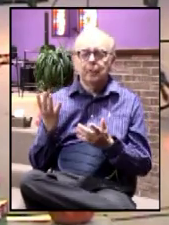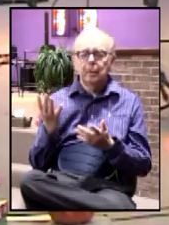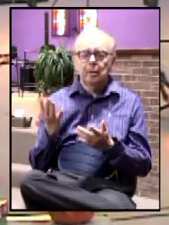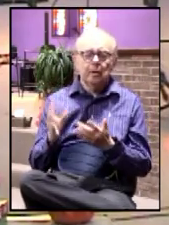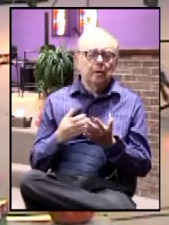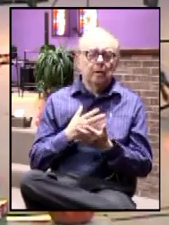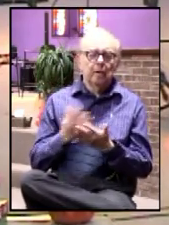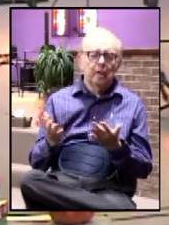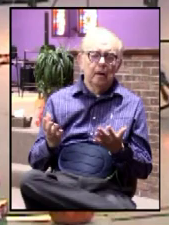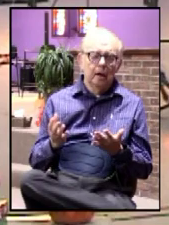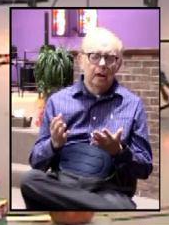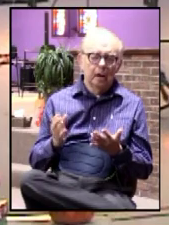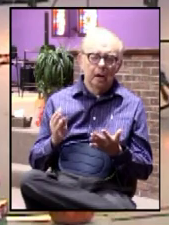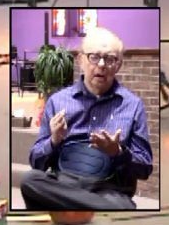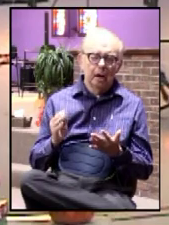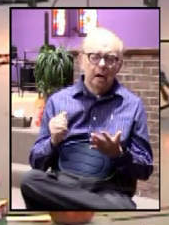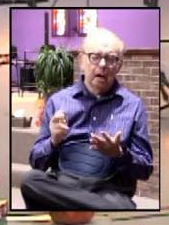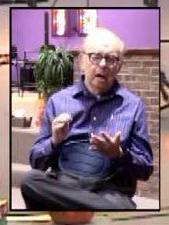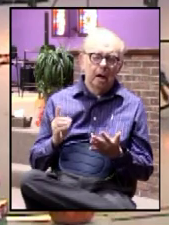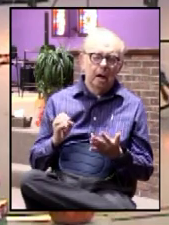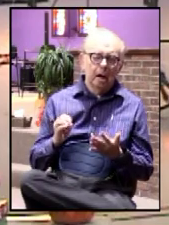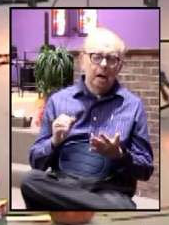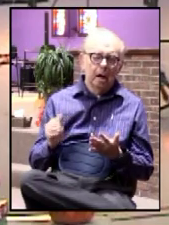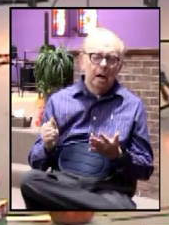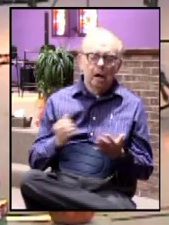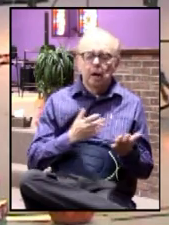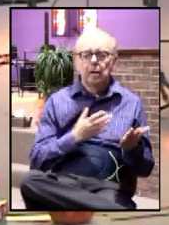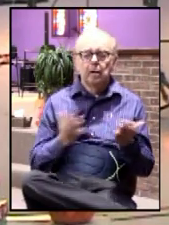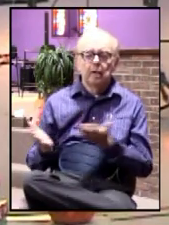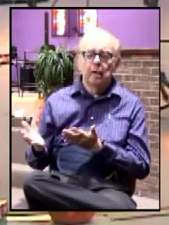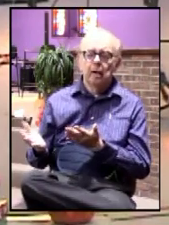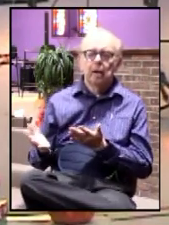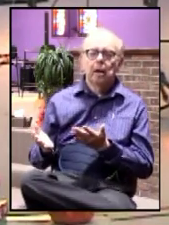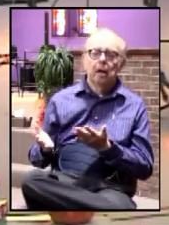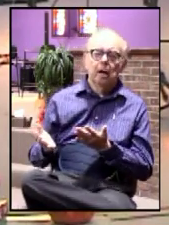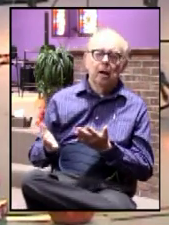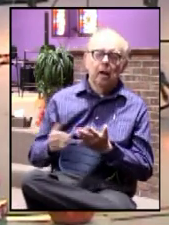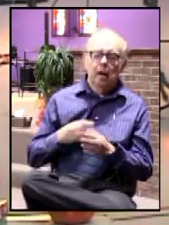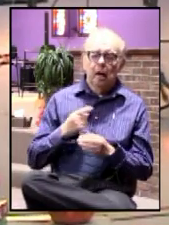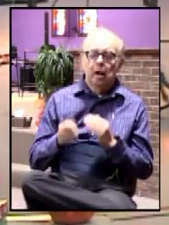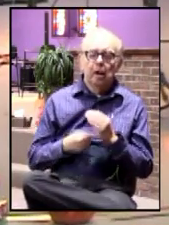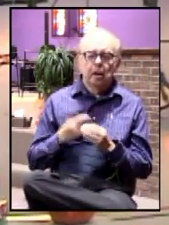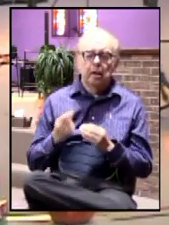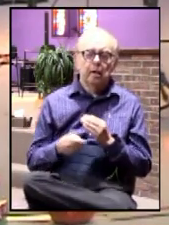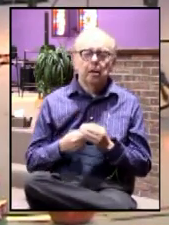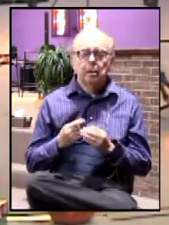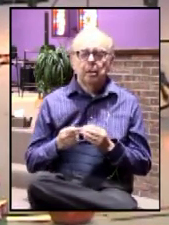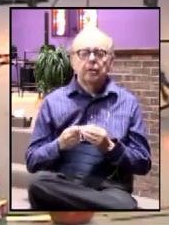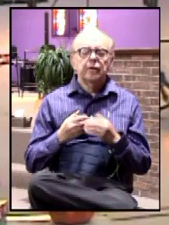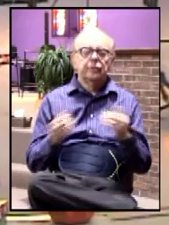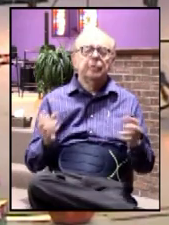these things, or Nelson Mandela, who brought an end to our